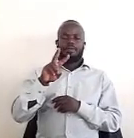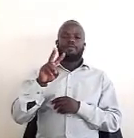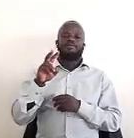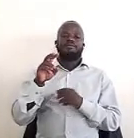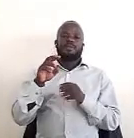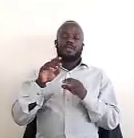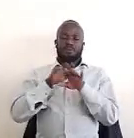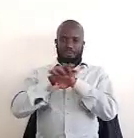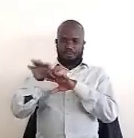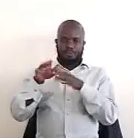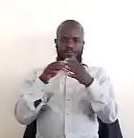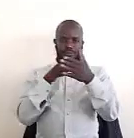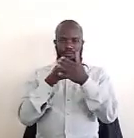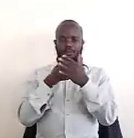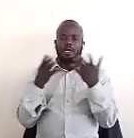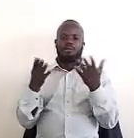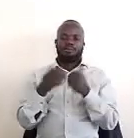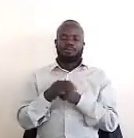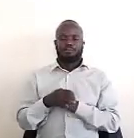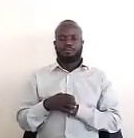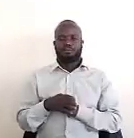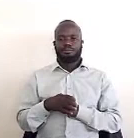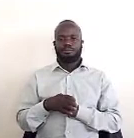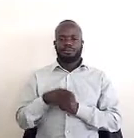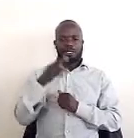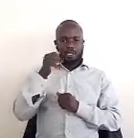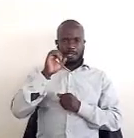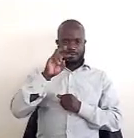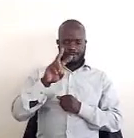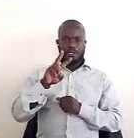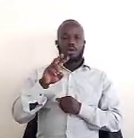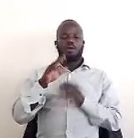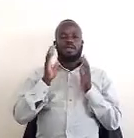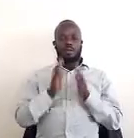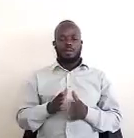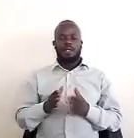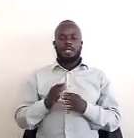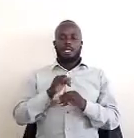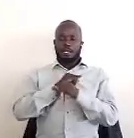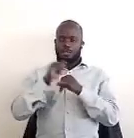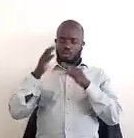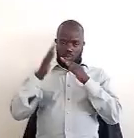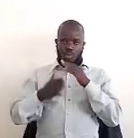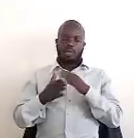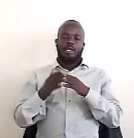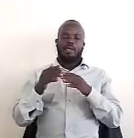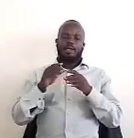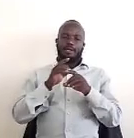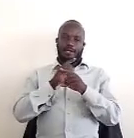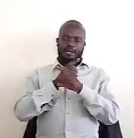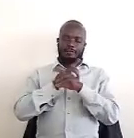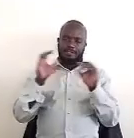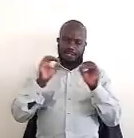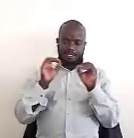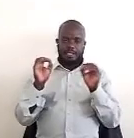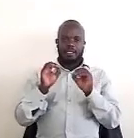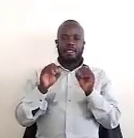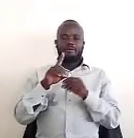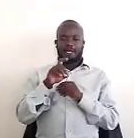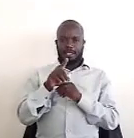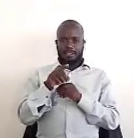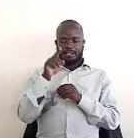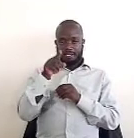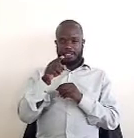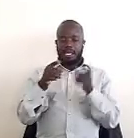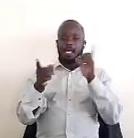to prevent HIV transmission. HIV, or human immunodeficiency virus, is a virus contracted